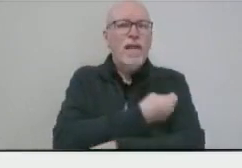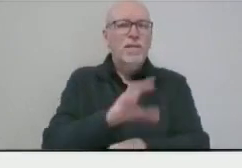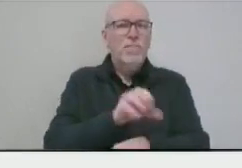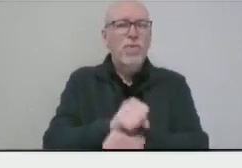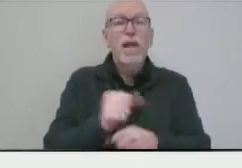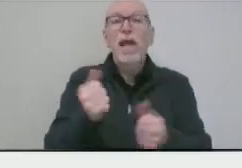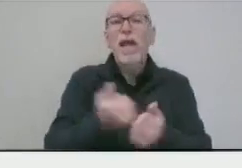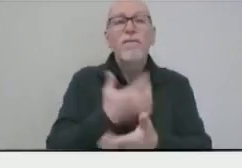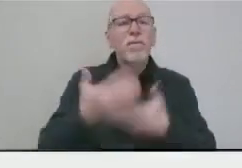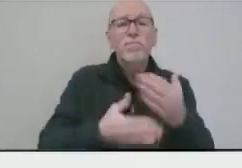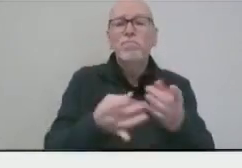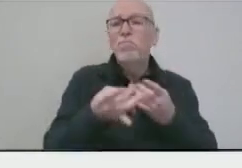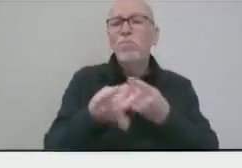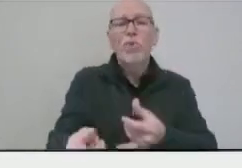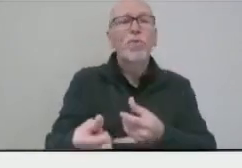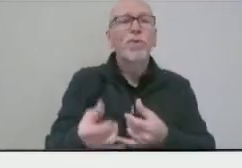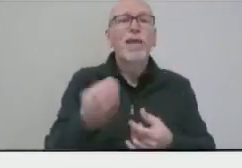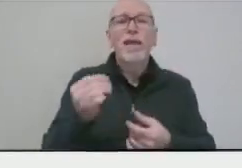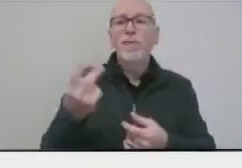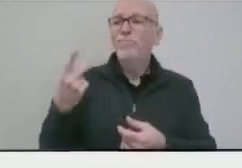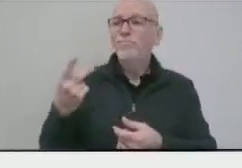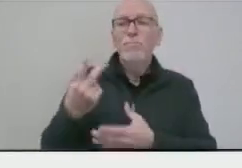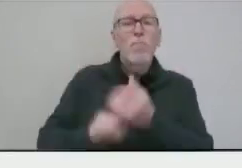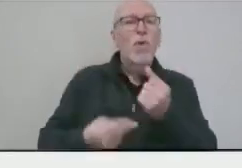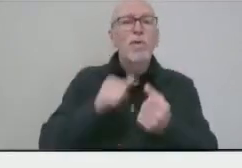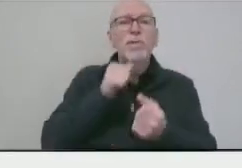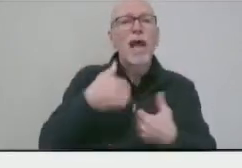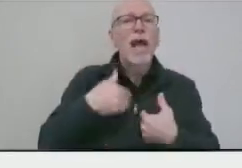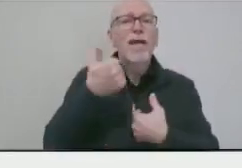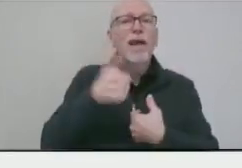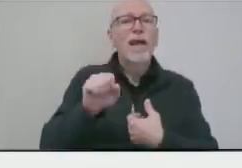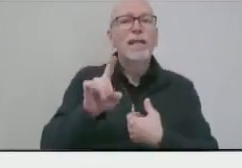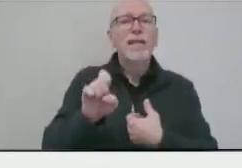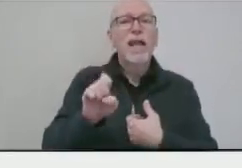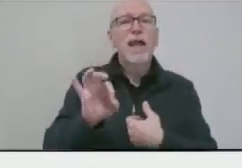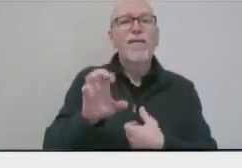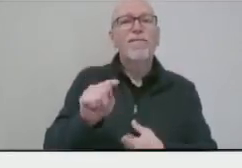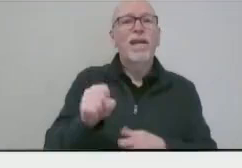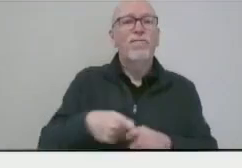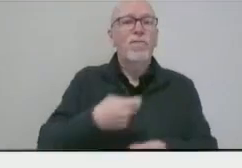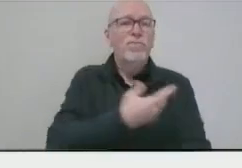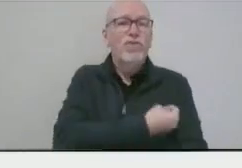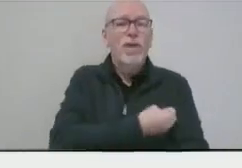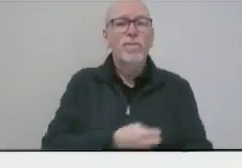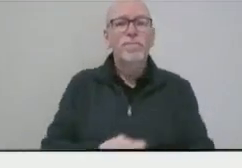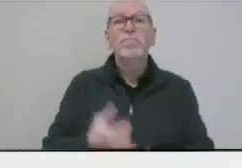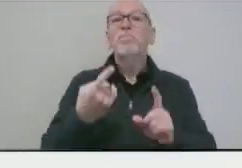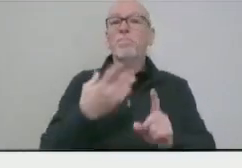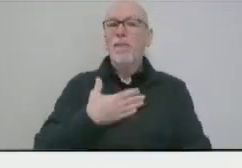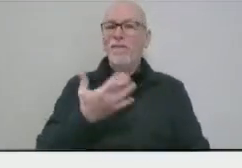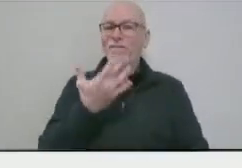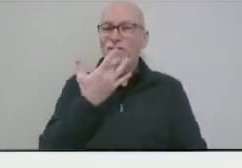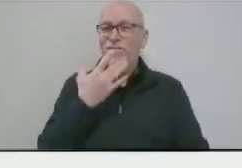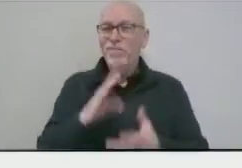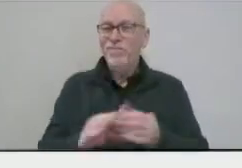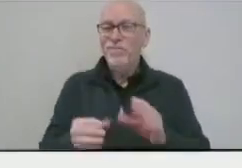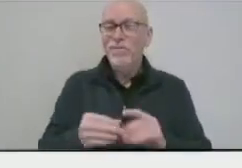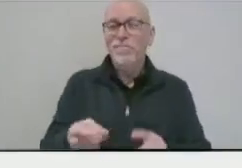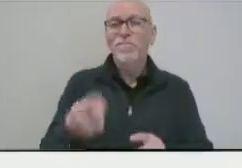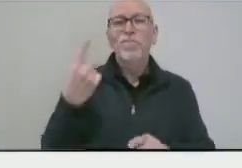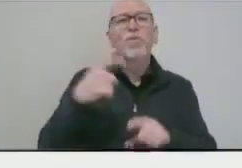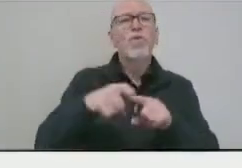went smoothly, and neither of us experienced any side effects from the shot." This one is my favorite. This was a call to